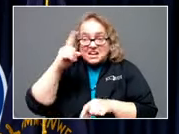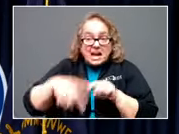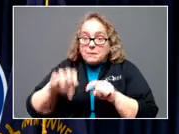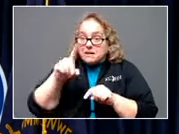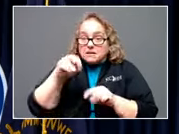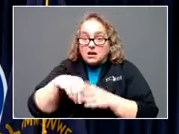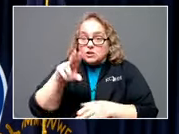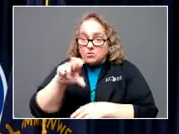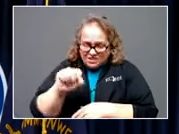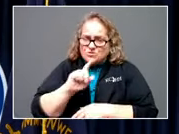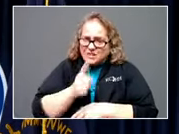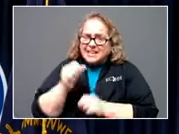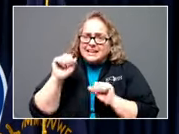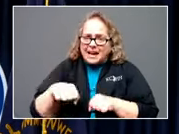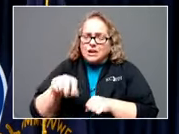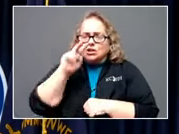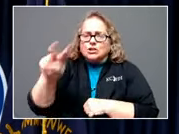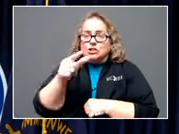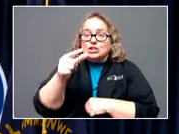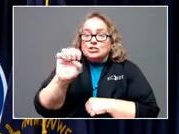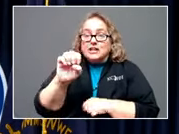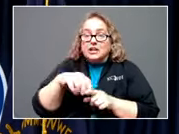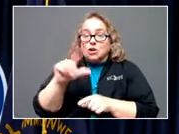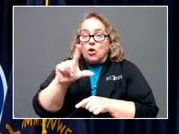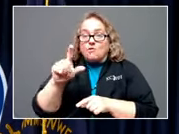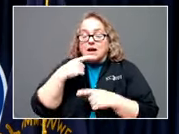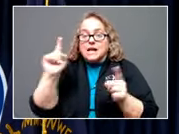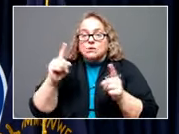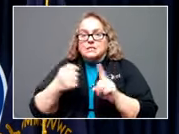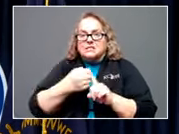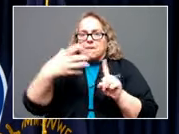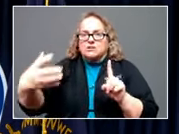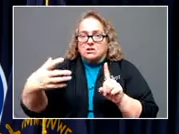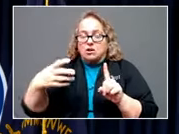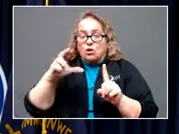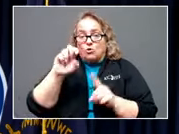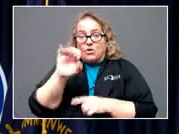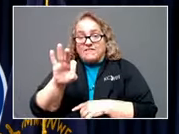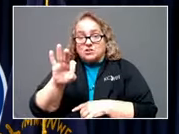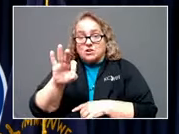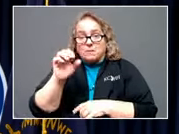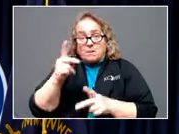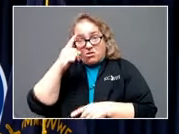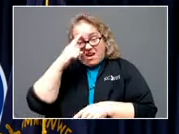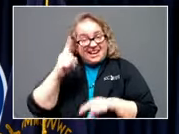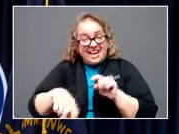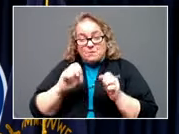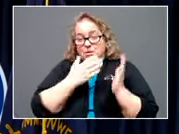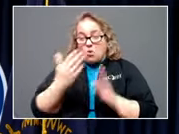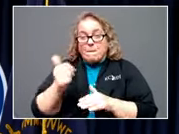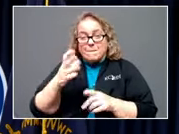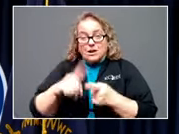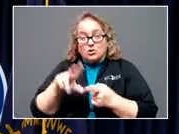Louisville with 2 announced expansions this year, making refrigerators, which nobody thought could be brought back to the United States, and continuing